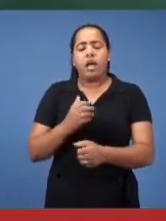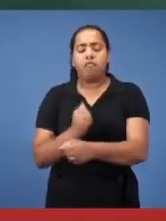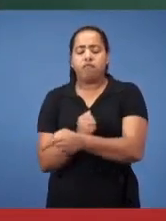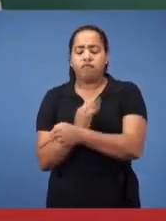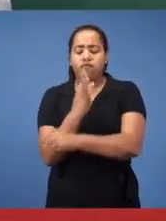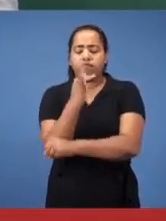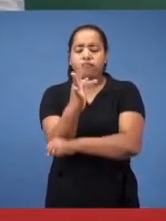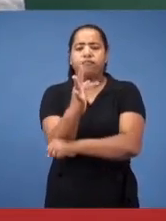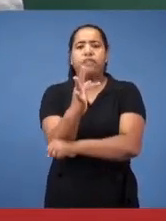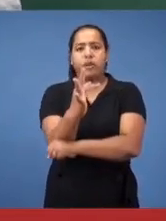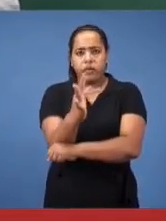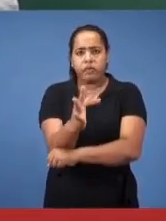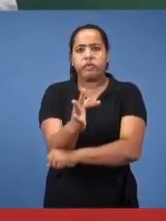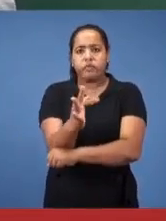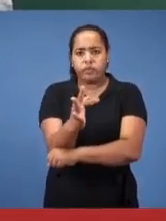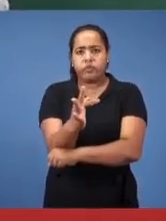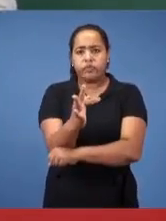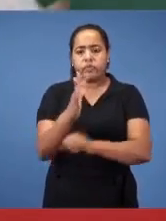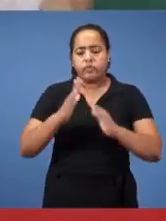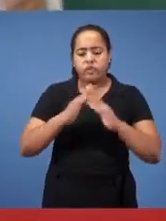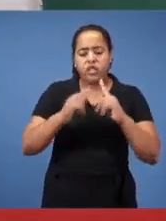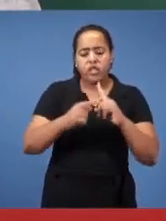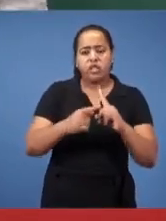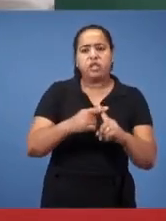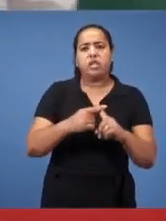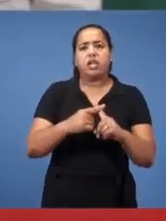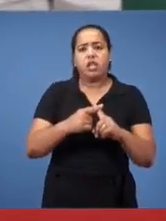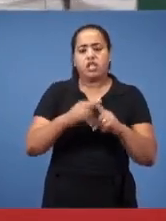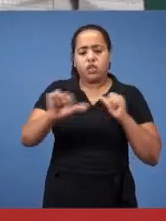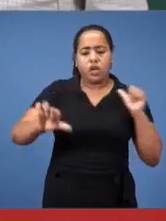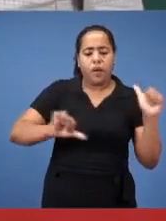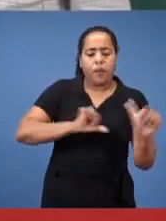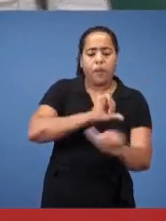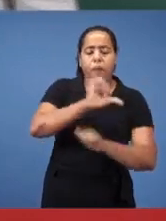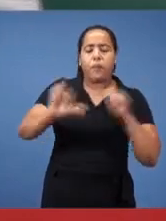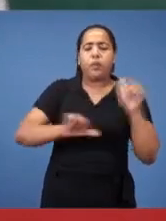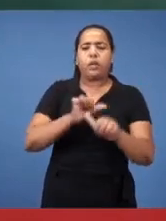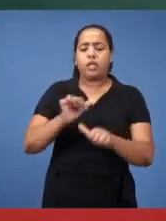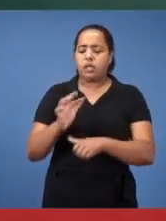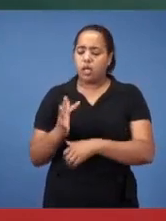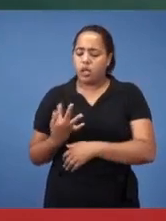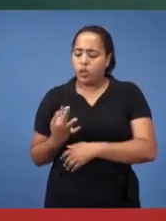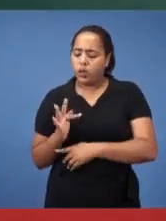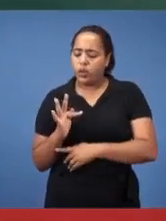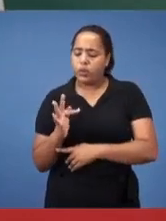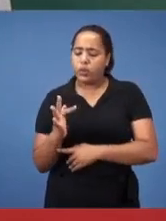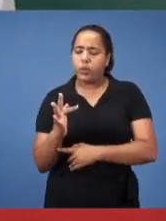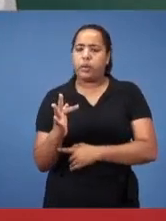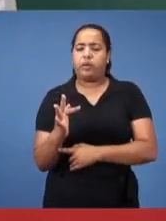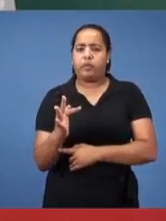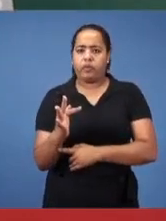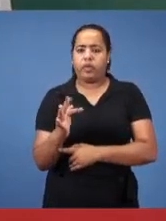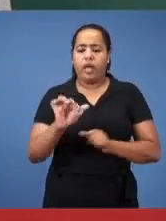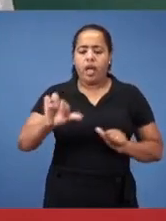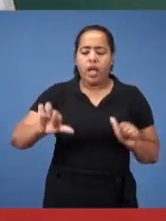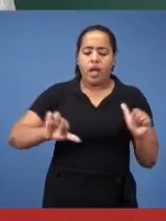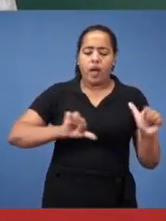hope of the church for change. And this time here